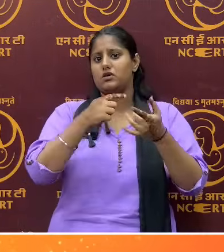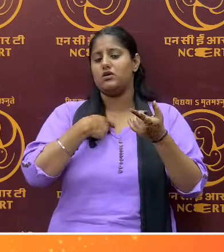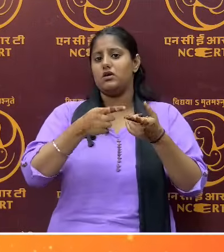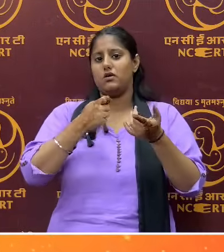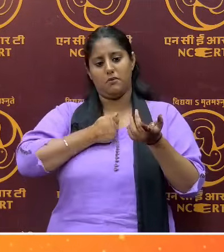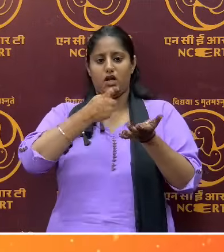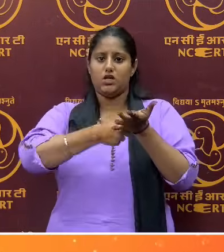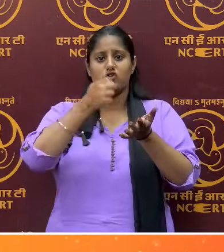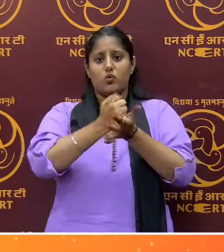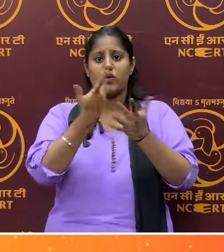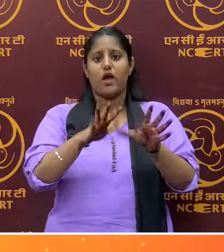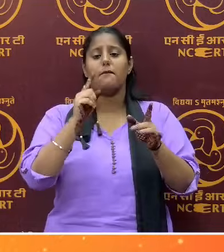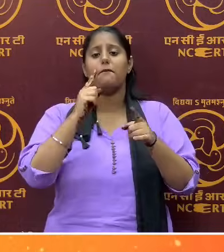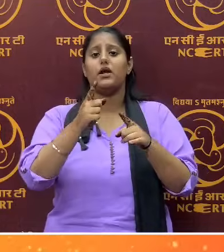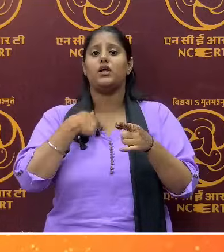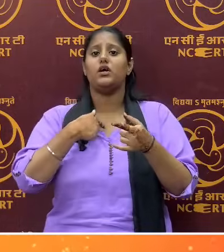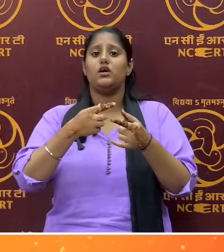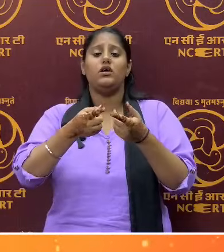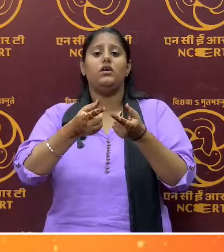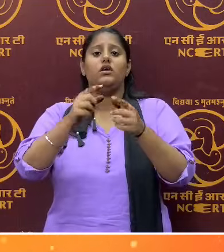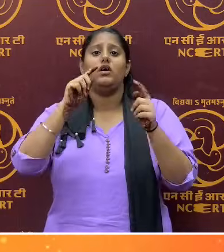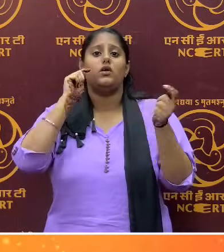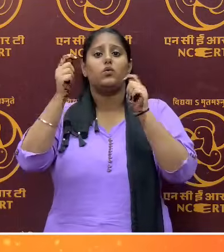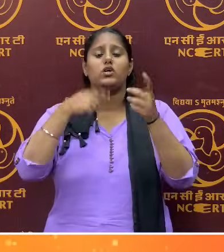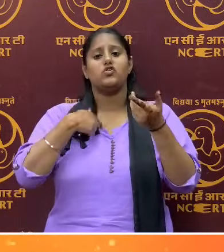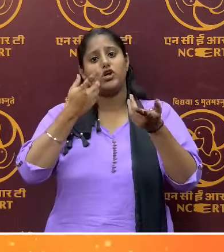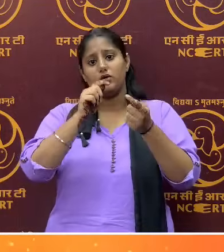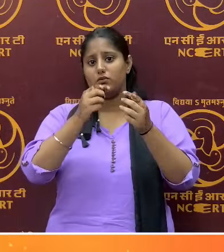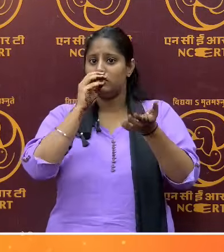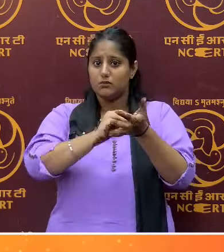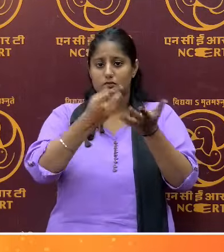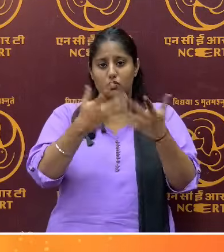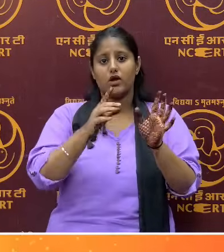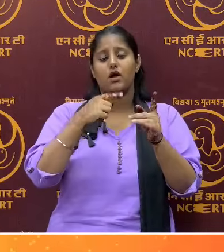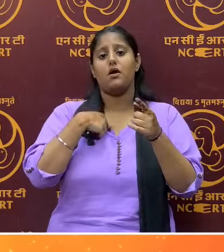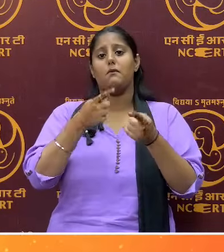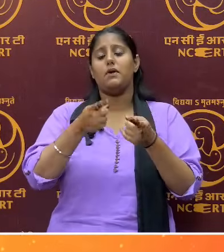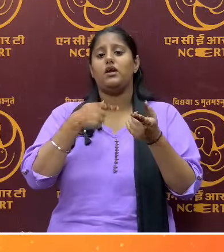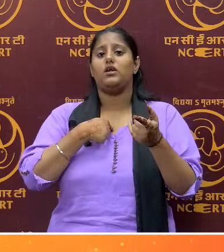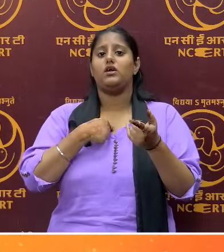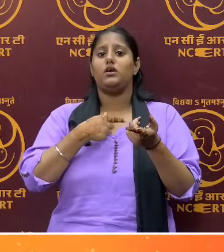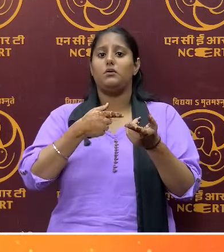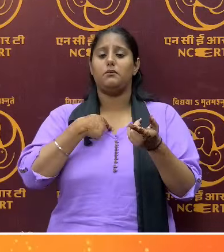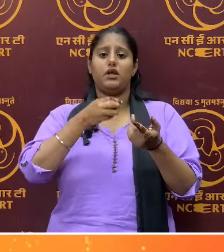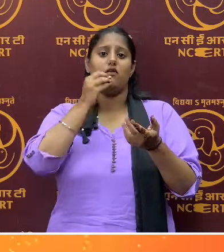registered and directly I've been assigned the role of a teacher, and some is saying that my